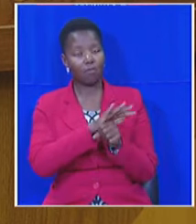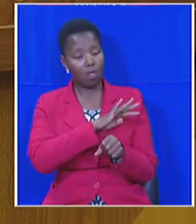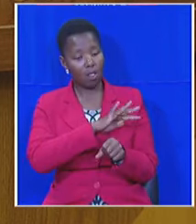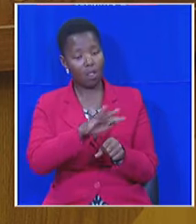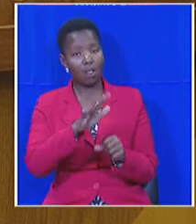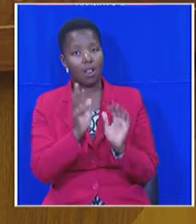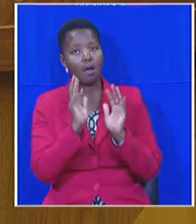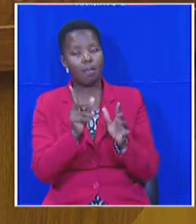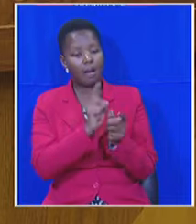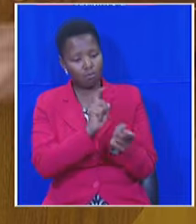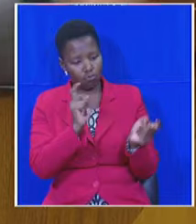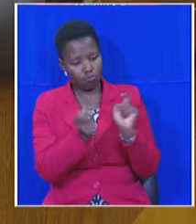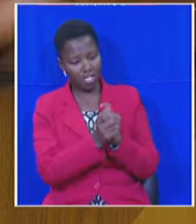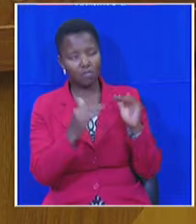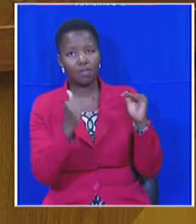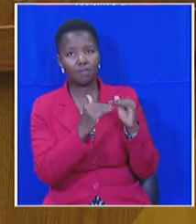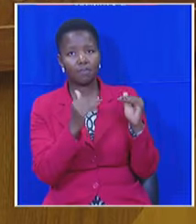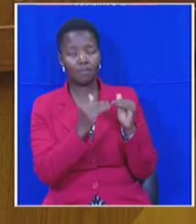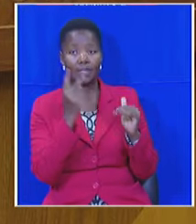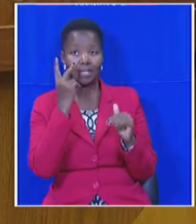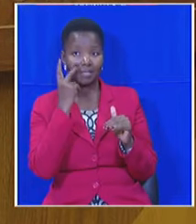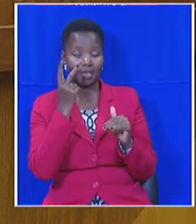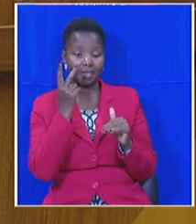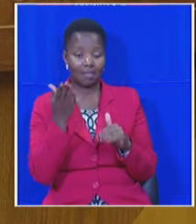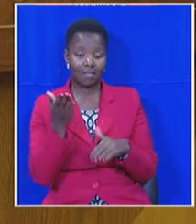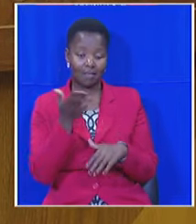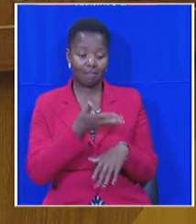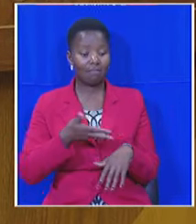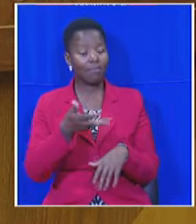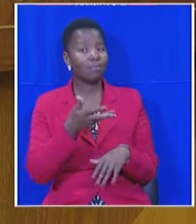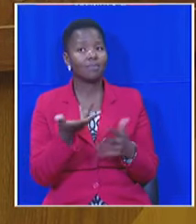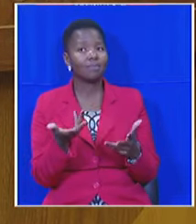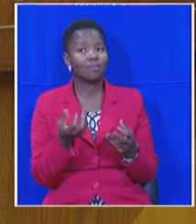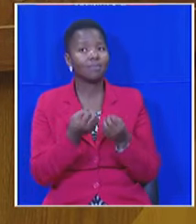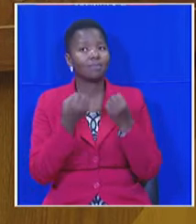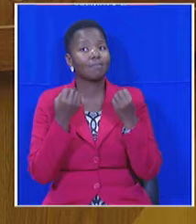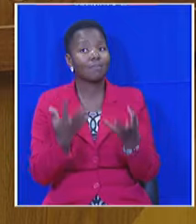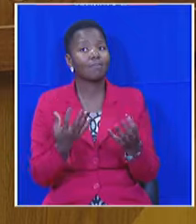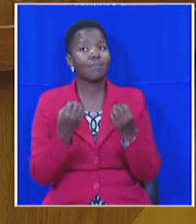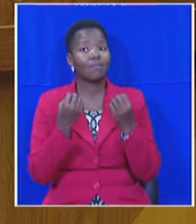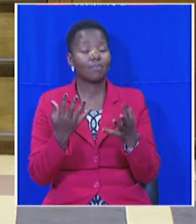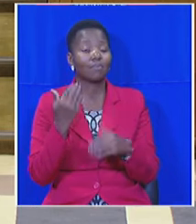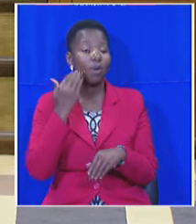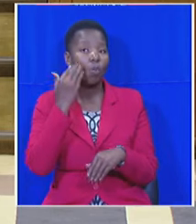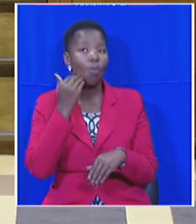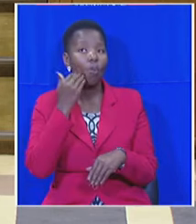are totally transformed. Look at the benches on our left. They are made white.